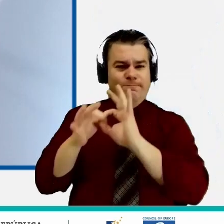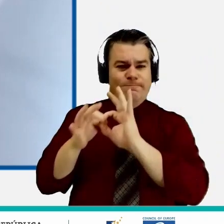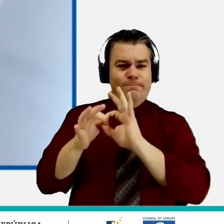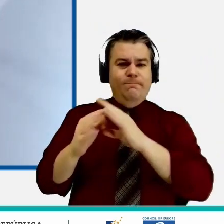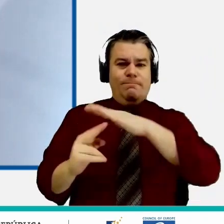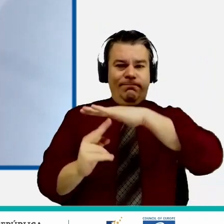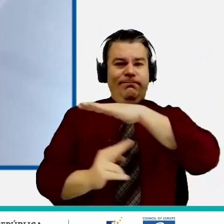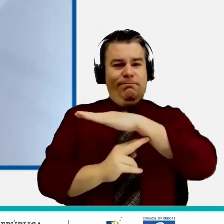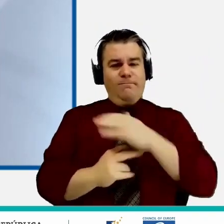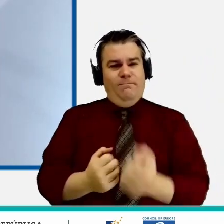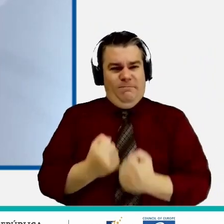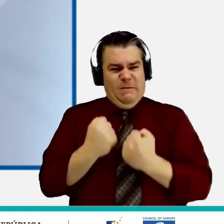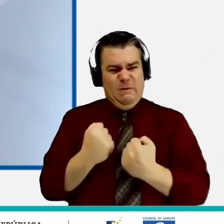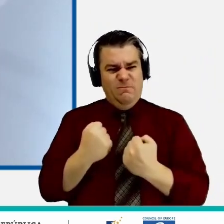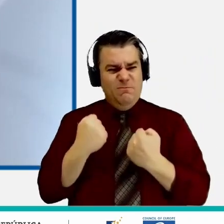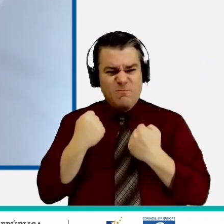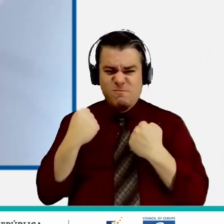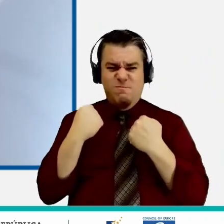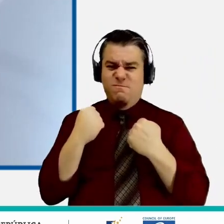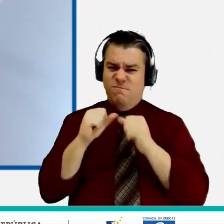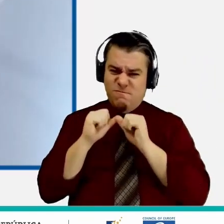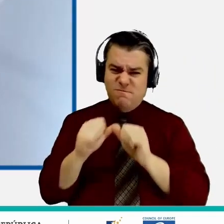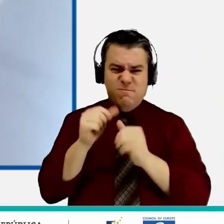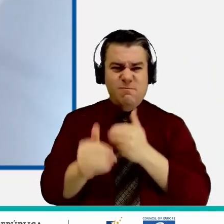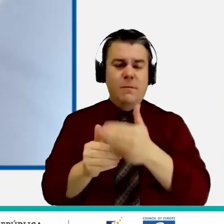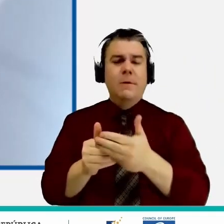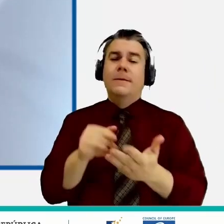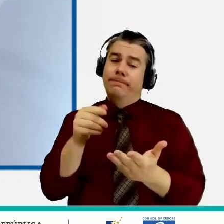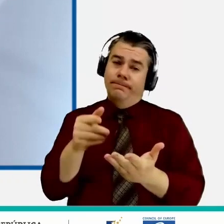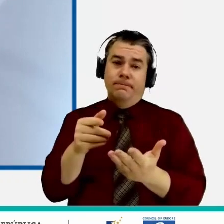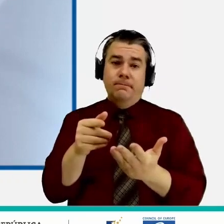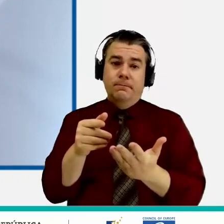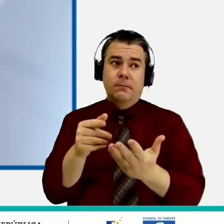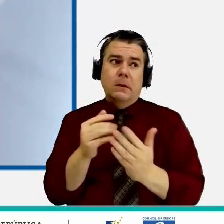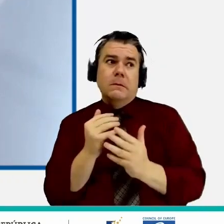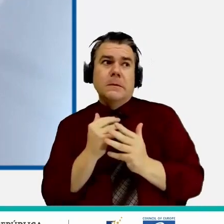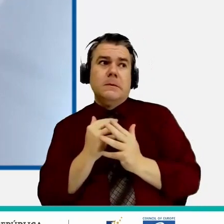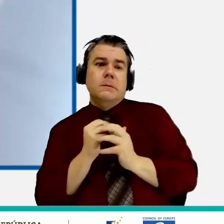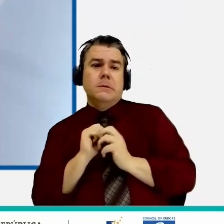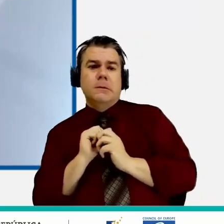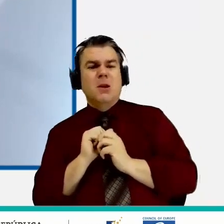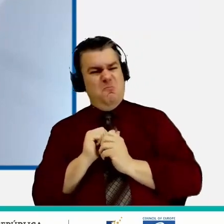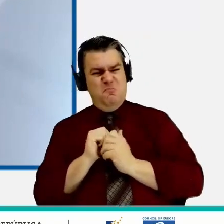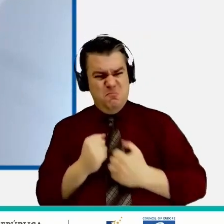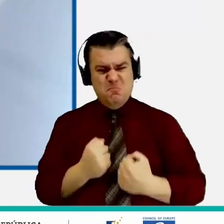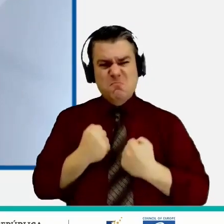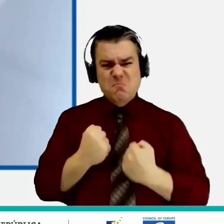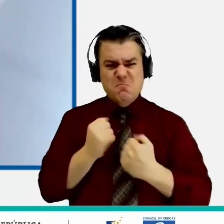That's the way we can assure the implementation. That's the way, if we unite, If we have the strength